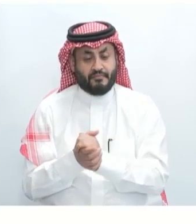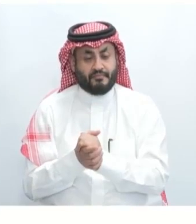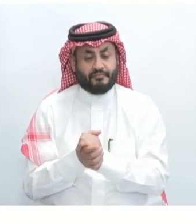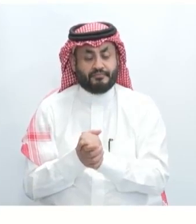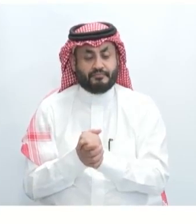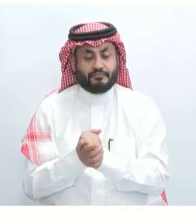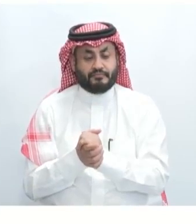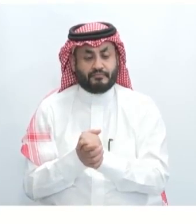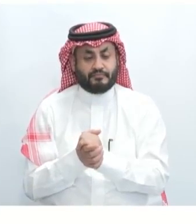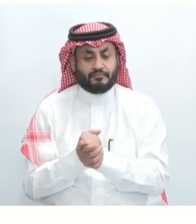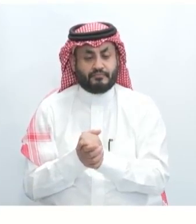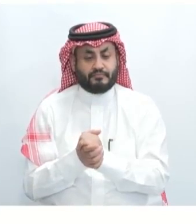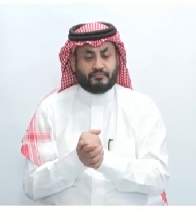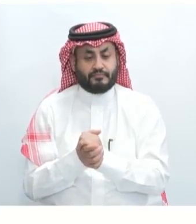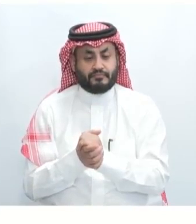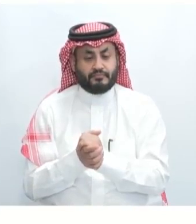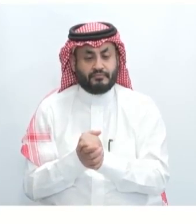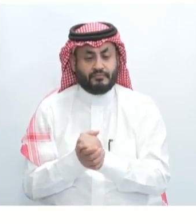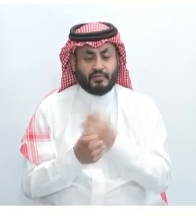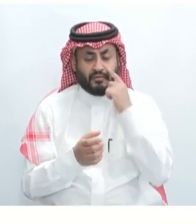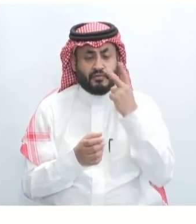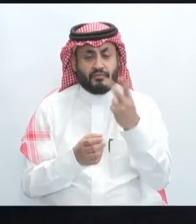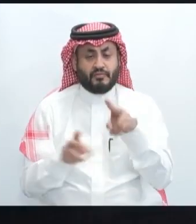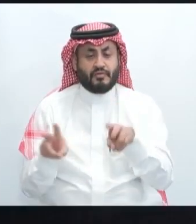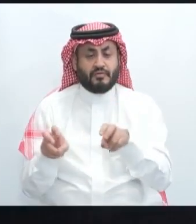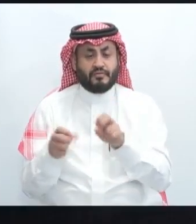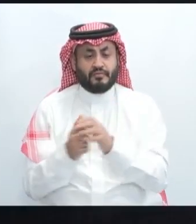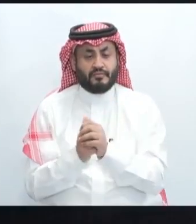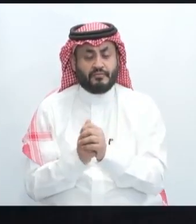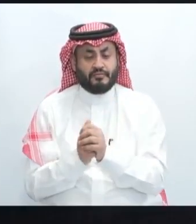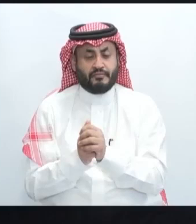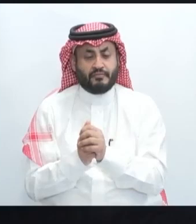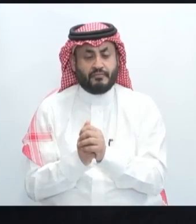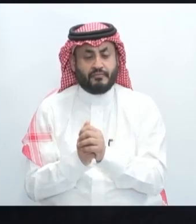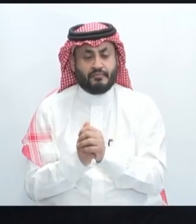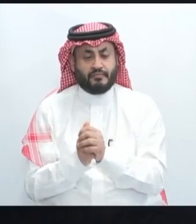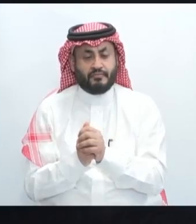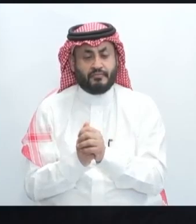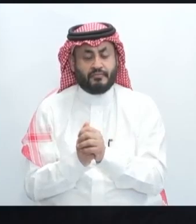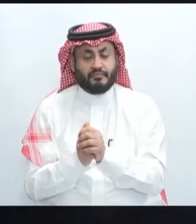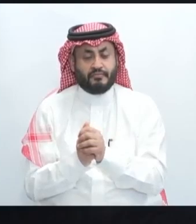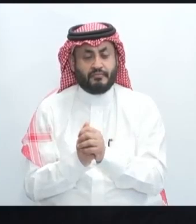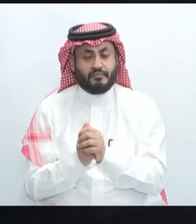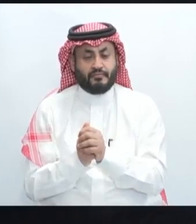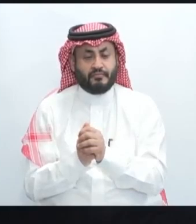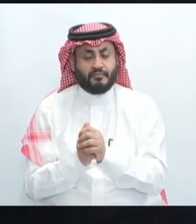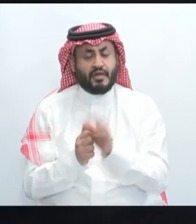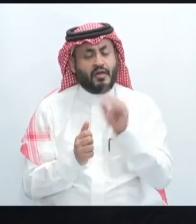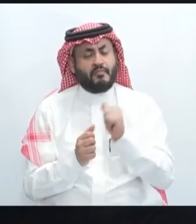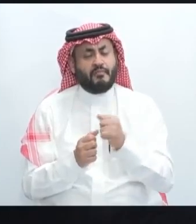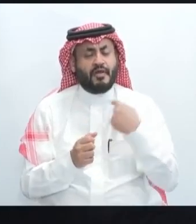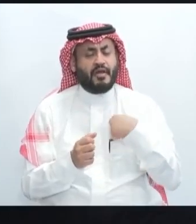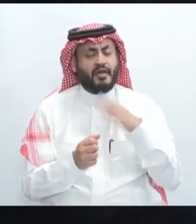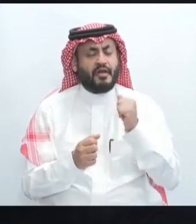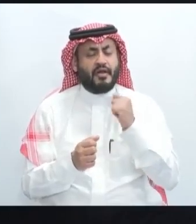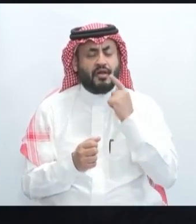Okay. Now, we have 2 animals here. Okay. It's brown. Okay. So, it's not white. It's not